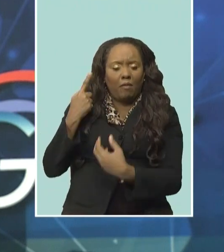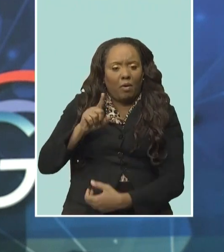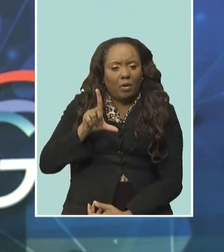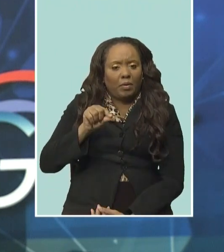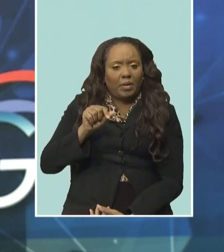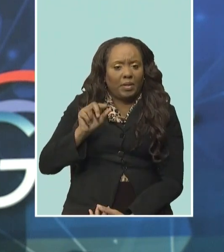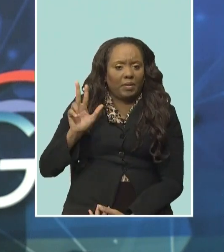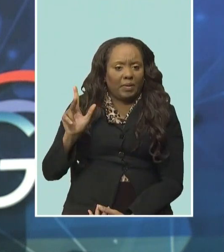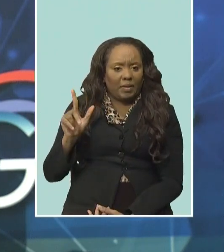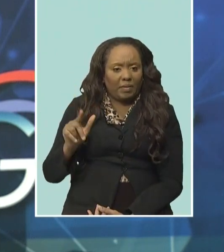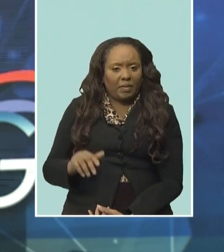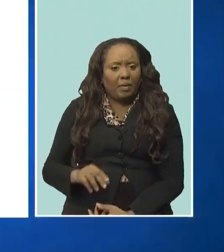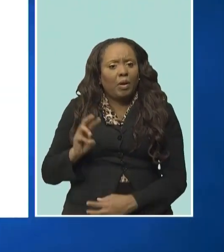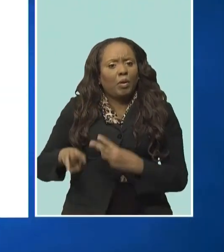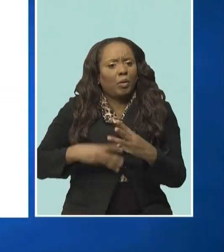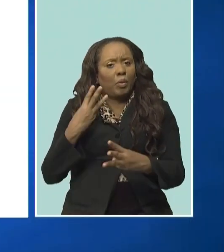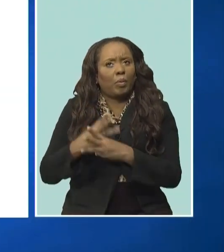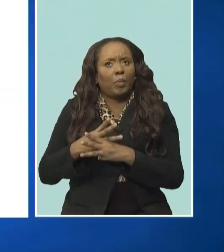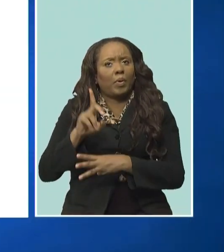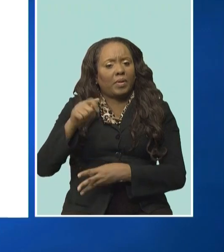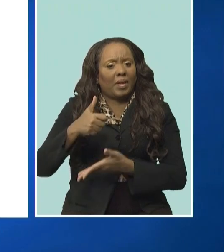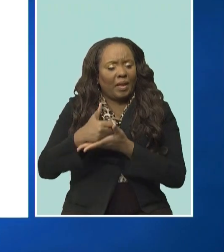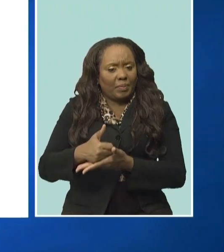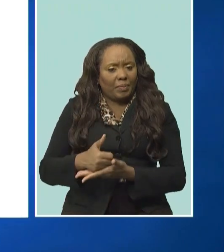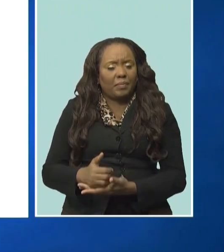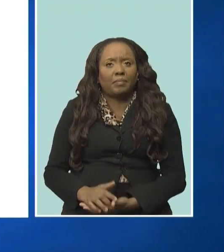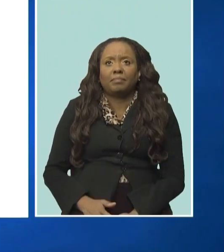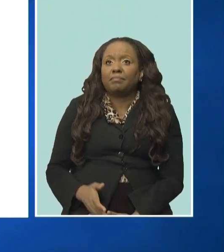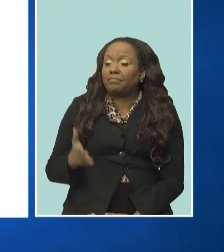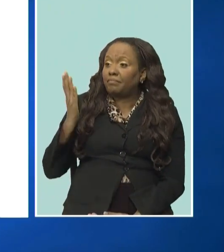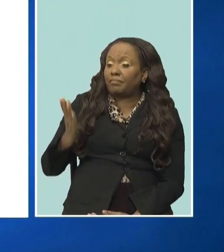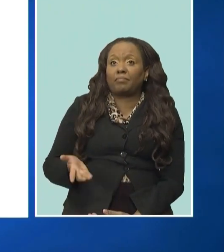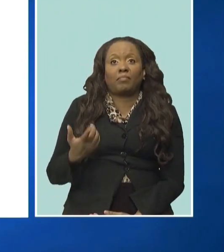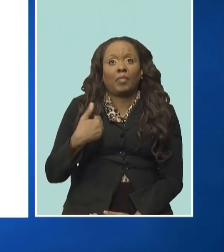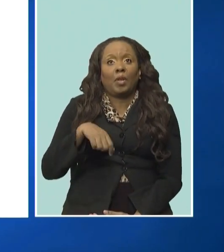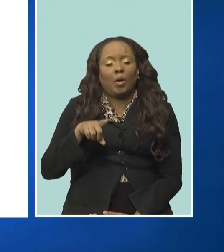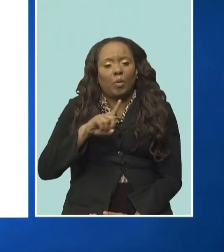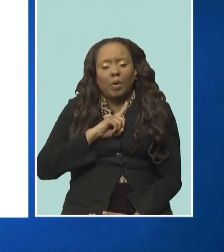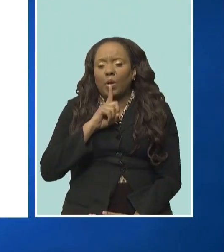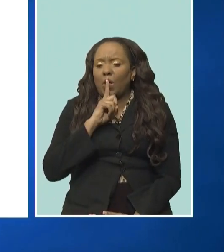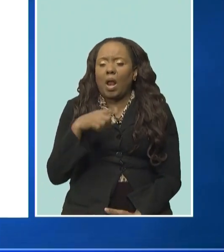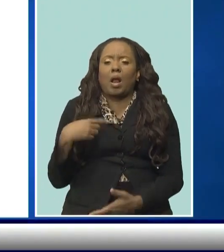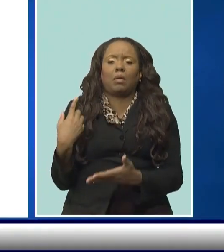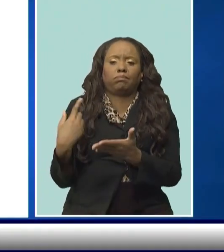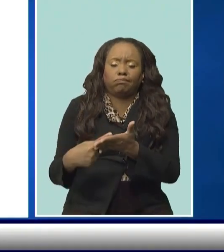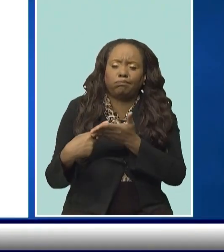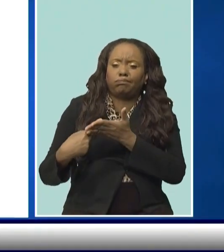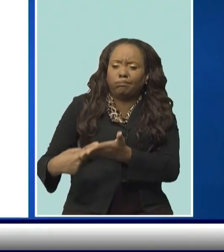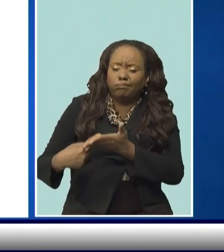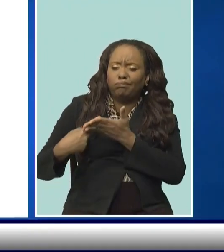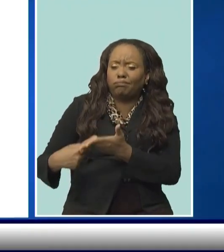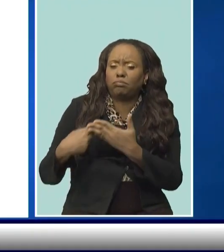help. We argue, and you will know strongly, that we now need